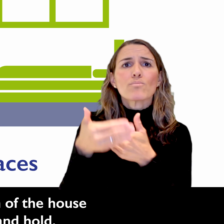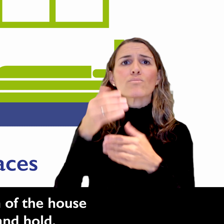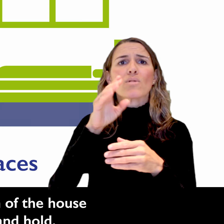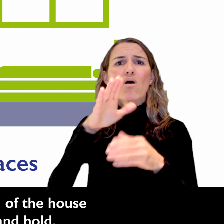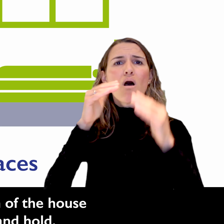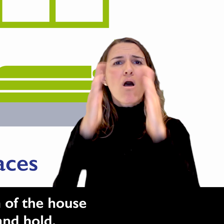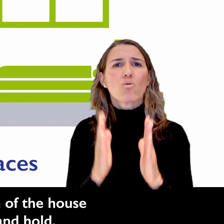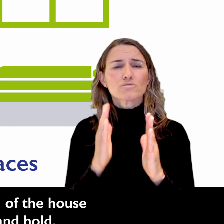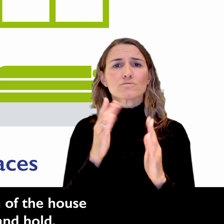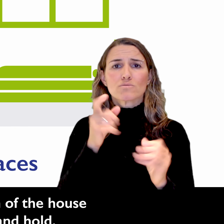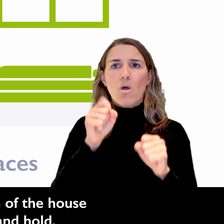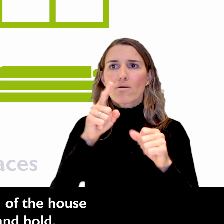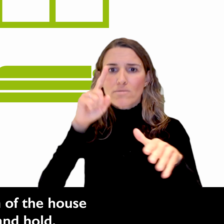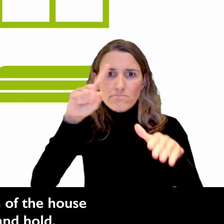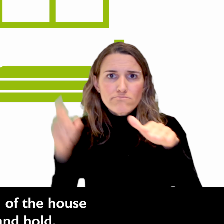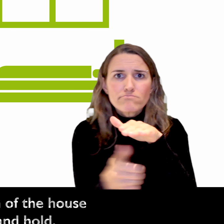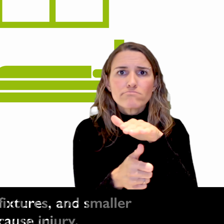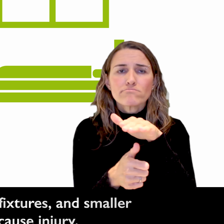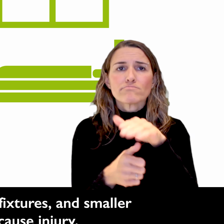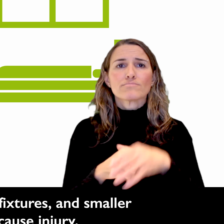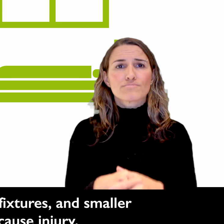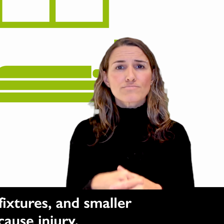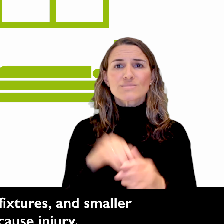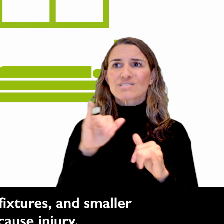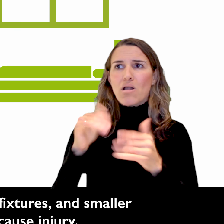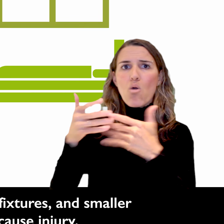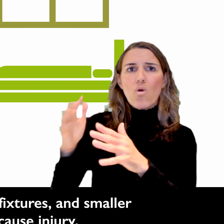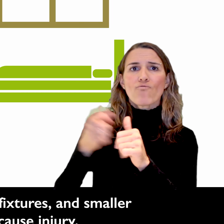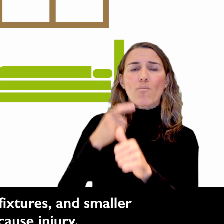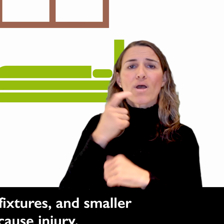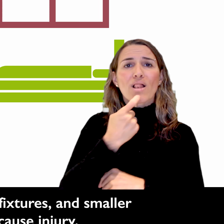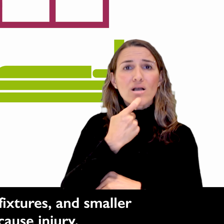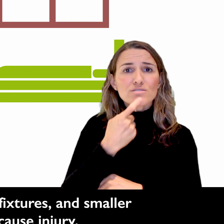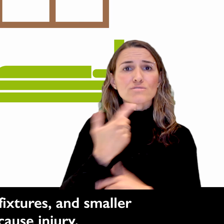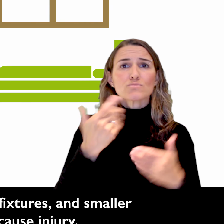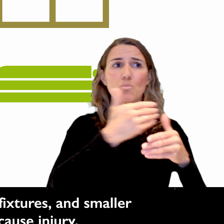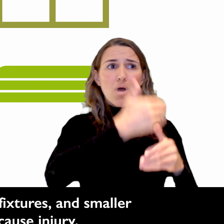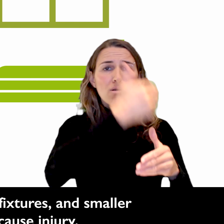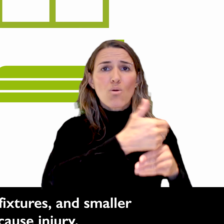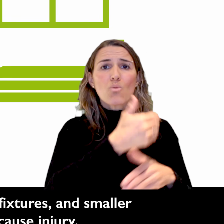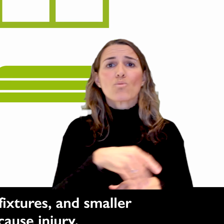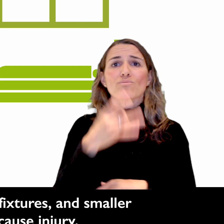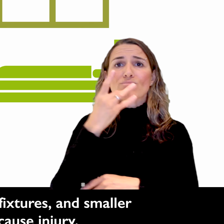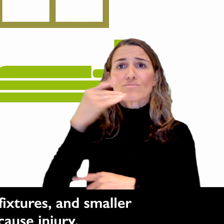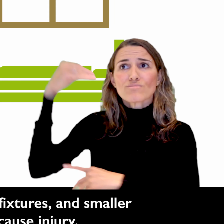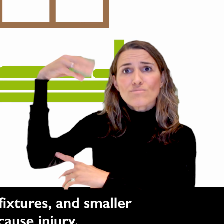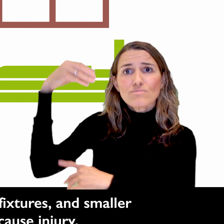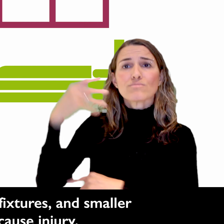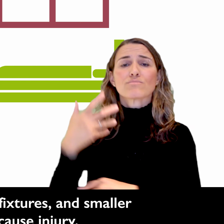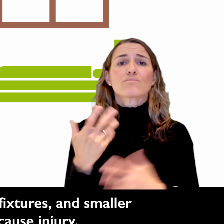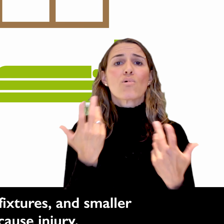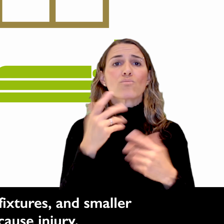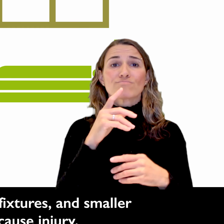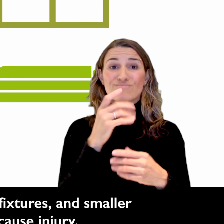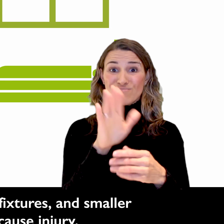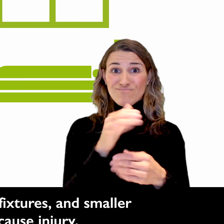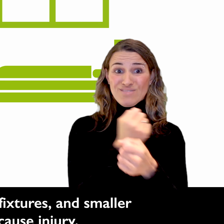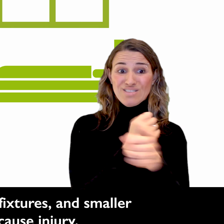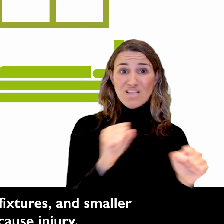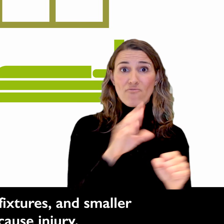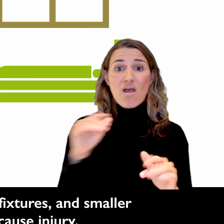can drop, cover, and hold. Stay away from glass, windows, lighting fixtures, and